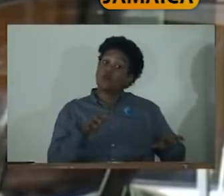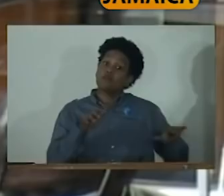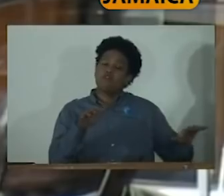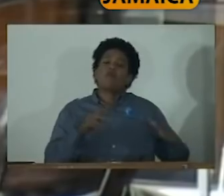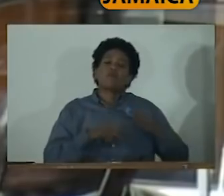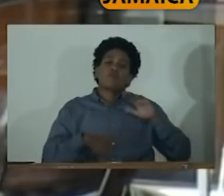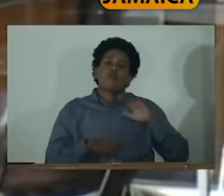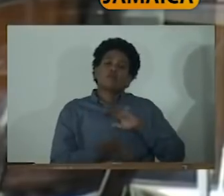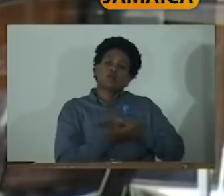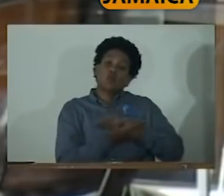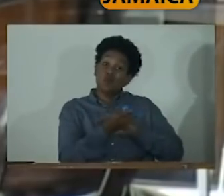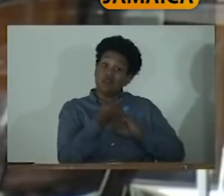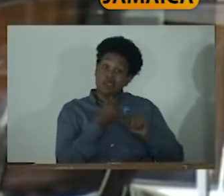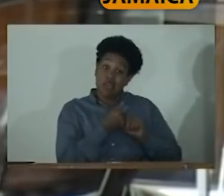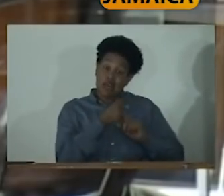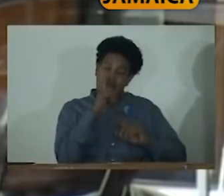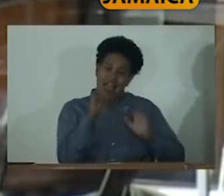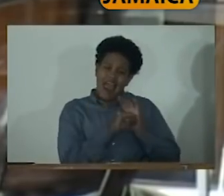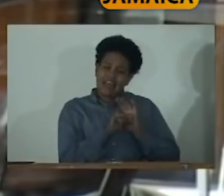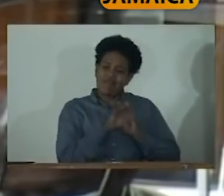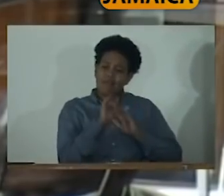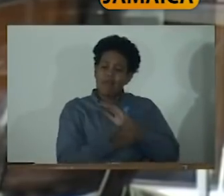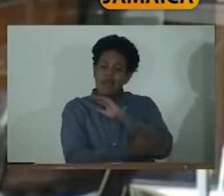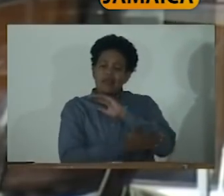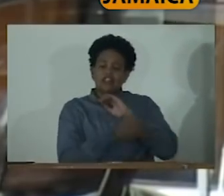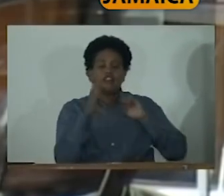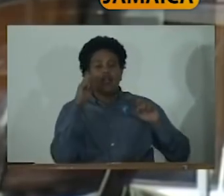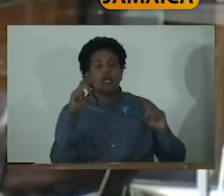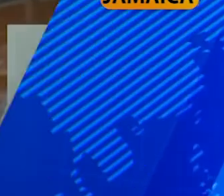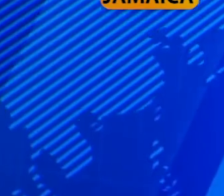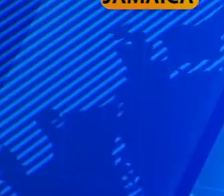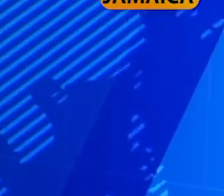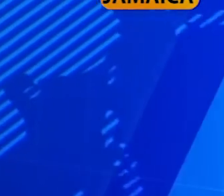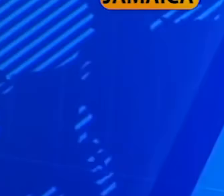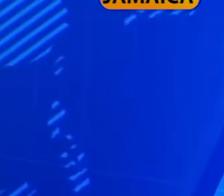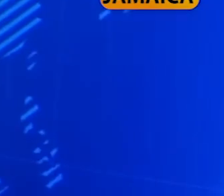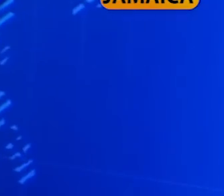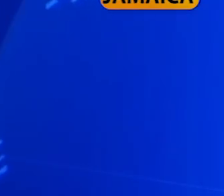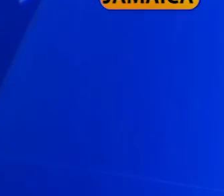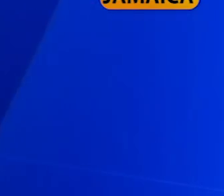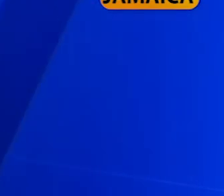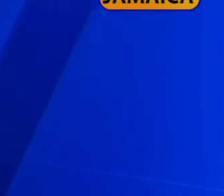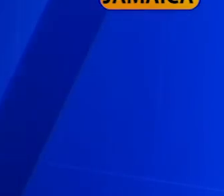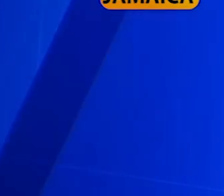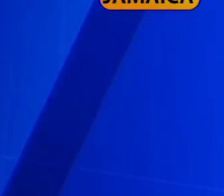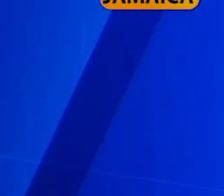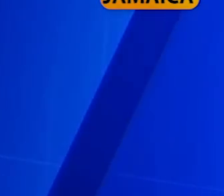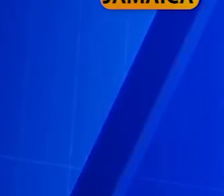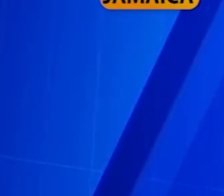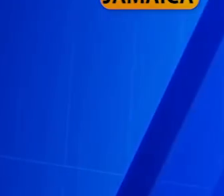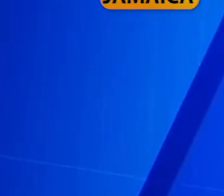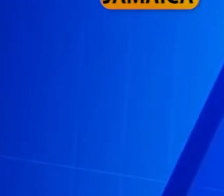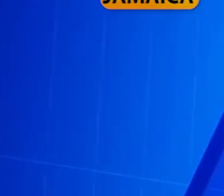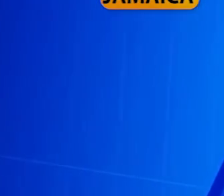school as identified by the National Education Inspectorate. Minister of Labour and Social Security Carl